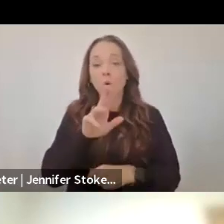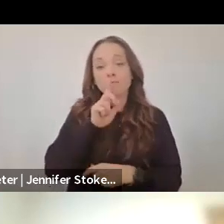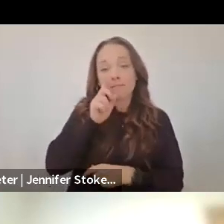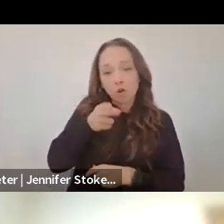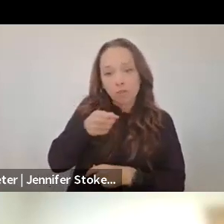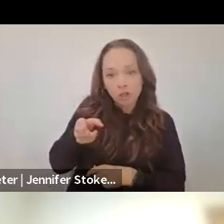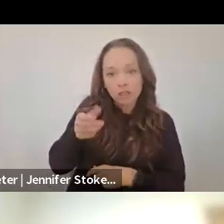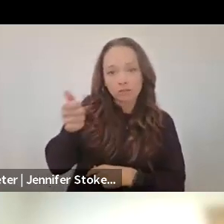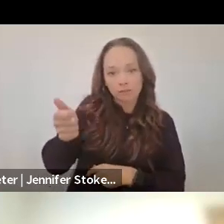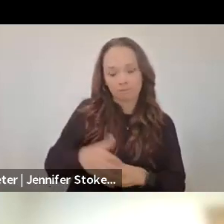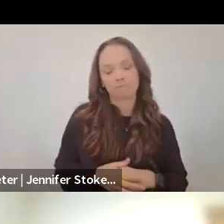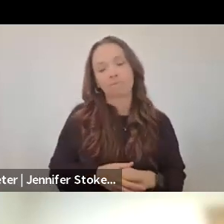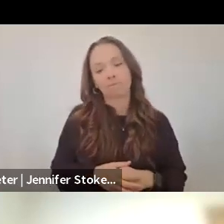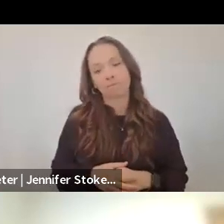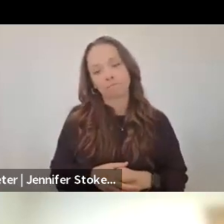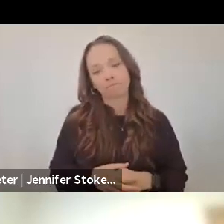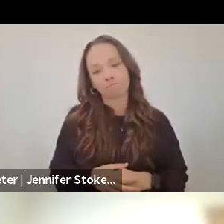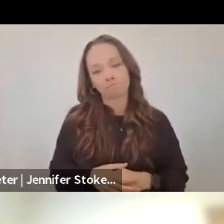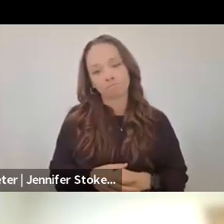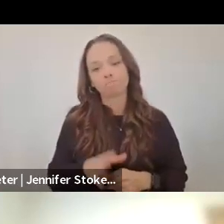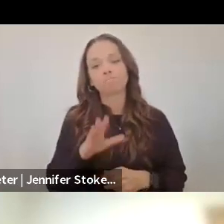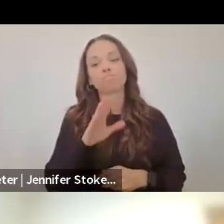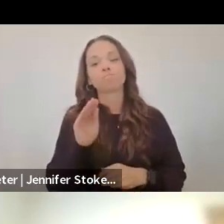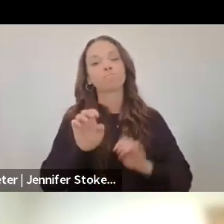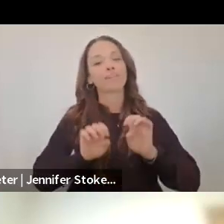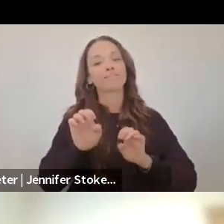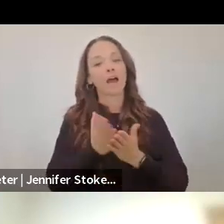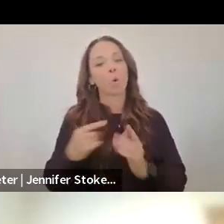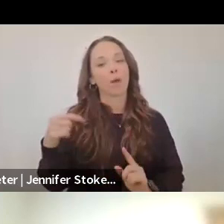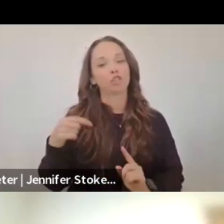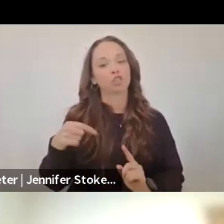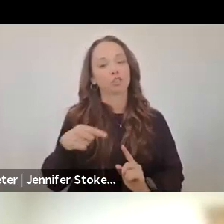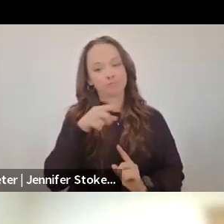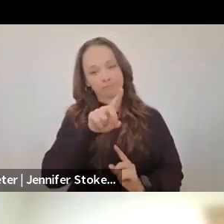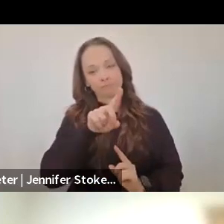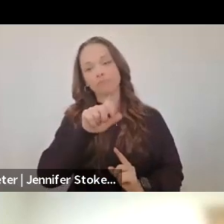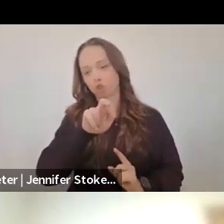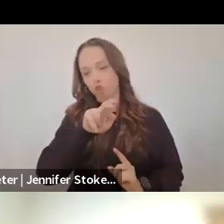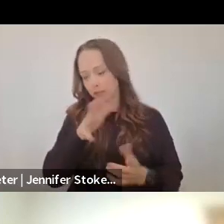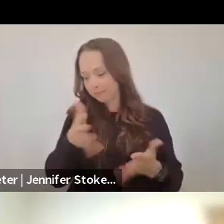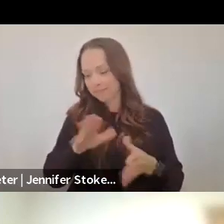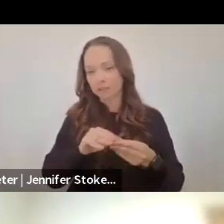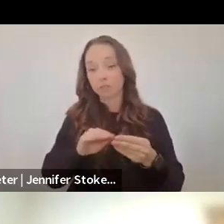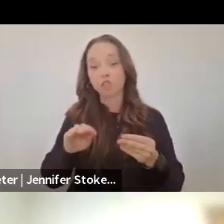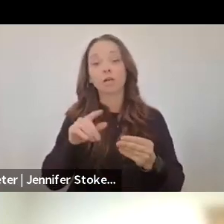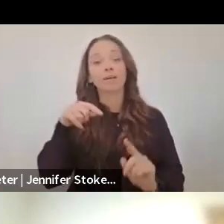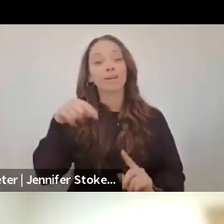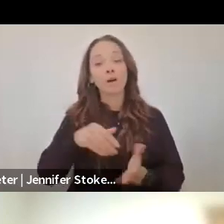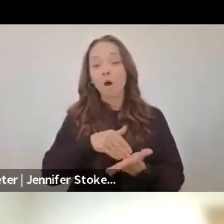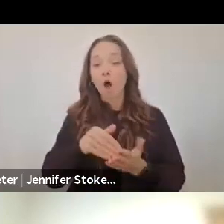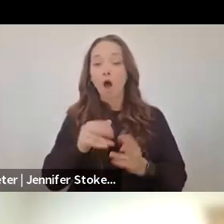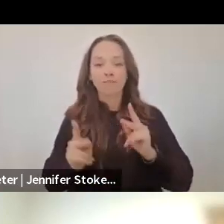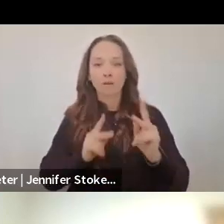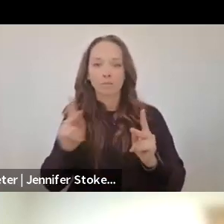of hearing? And then the evaluation piece, as she said, oftentimes people kind of think in